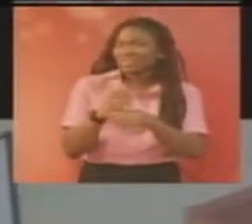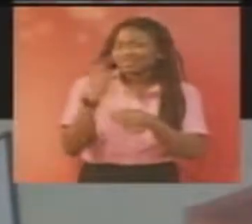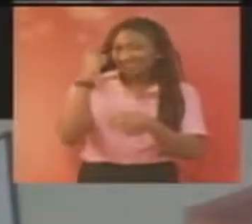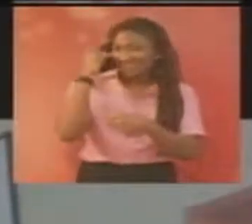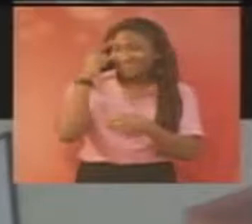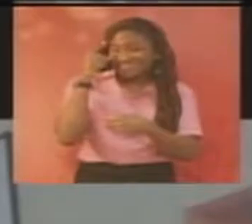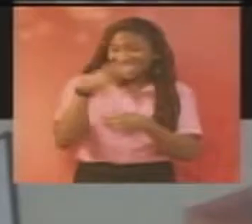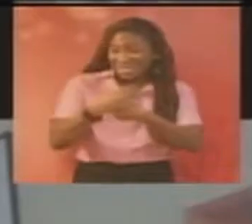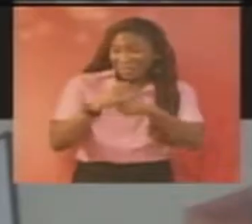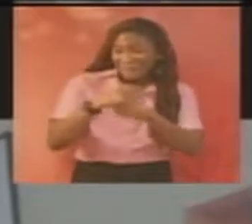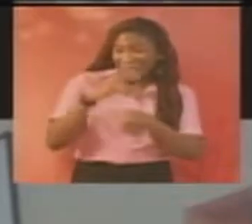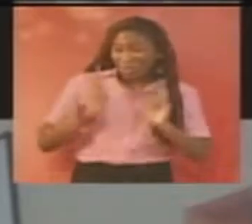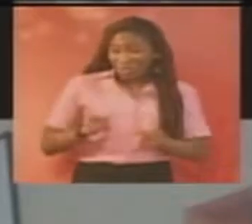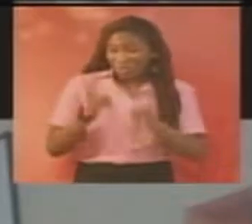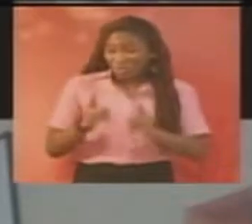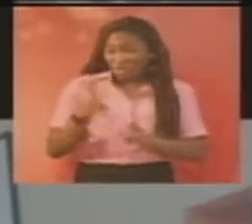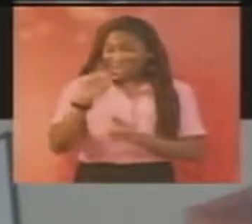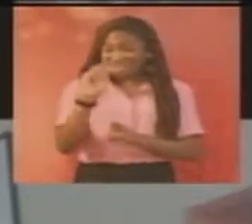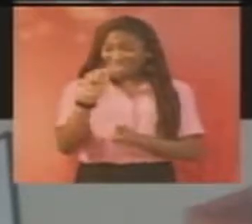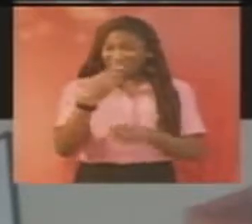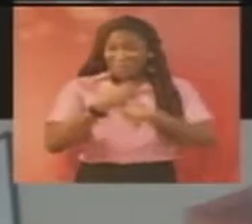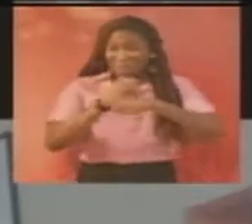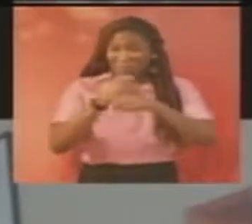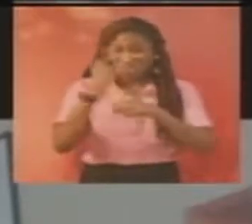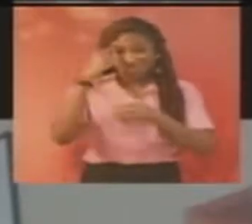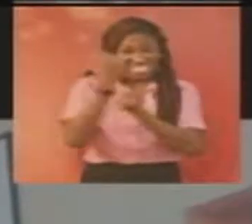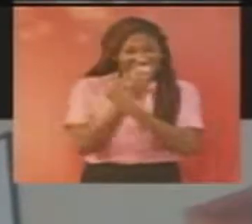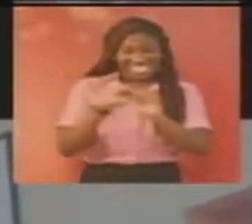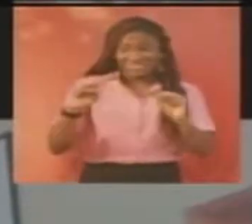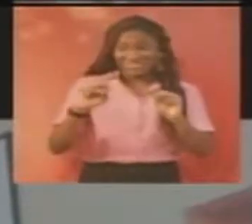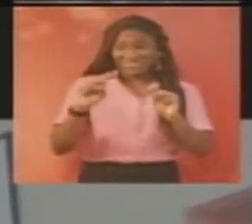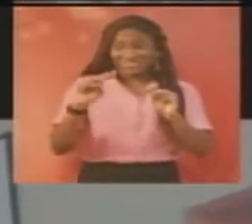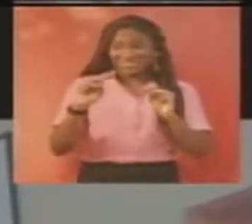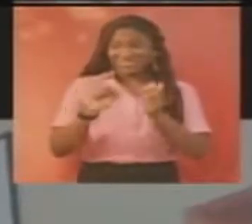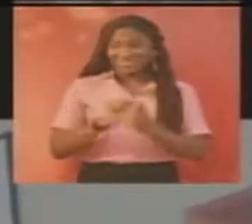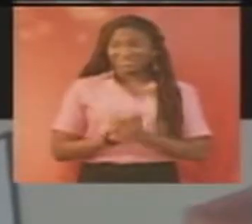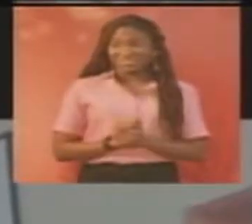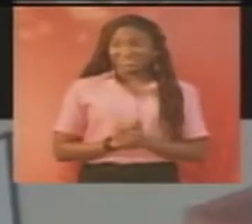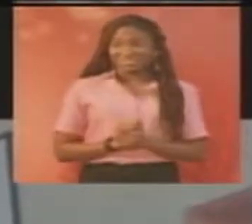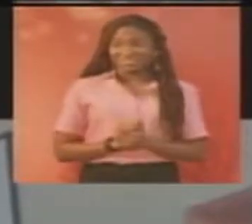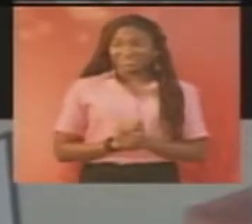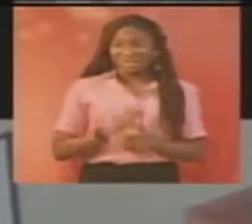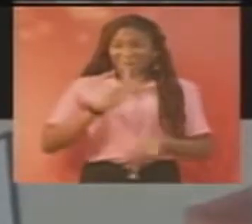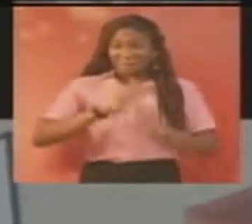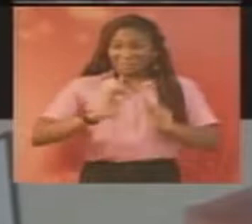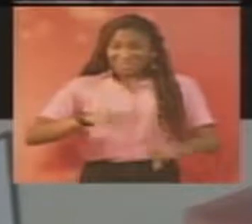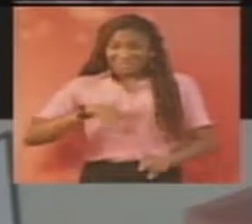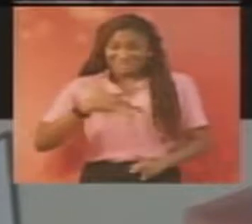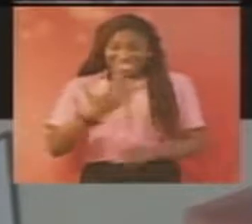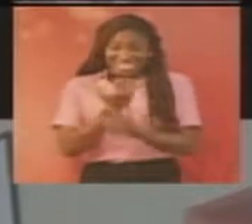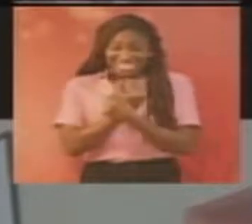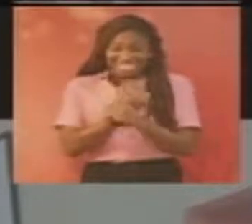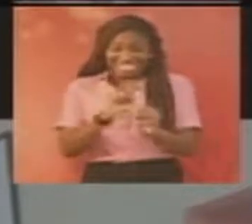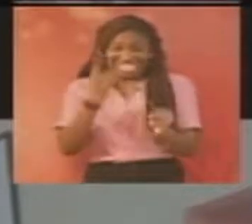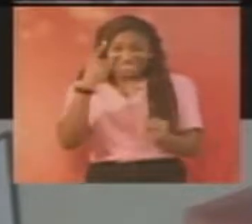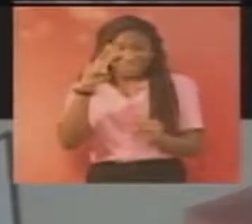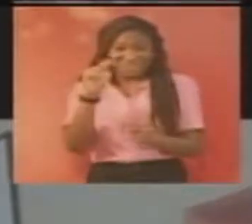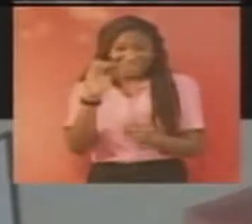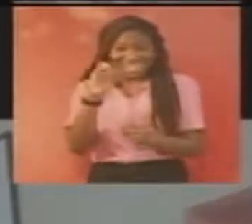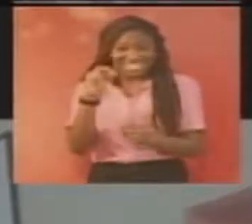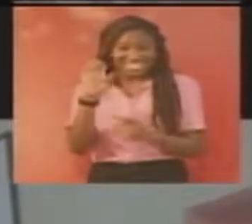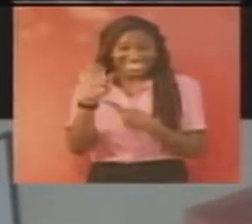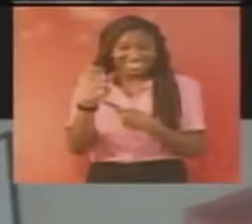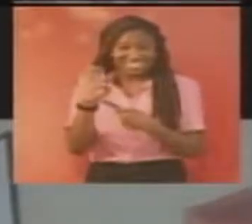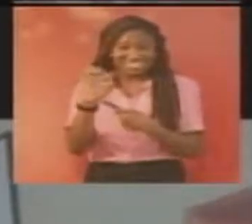safe do you think the population can feel about the safety of these vaccines? And if people are going to be getting